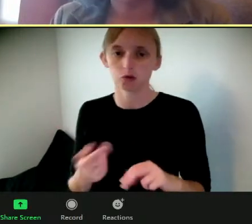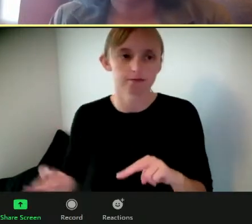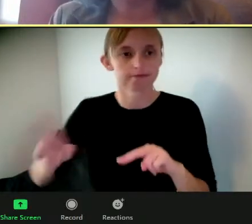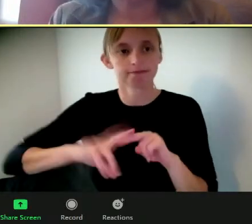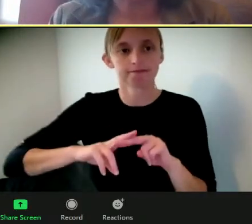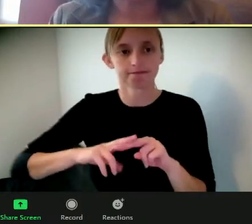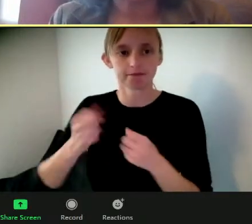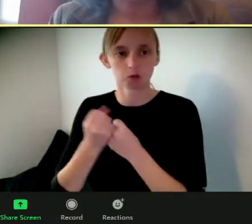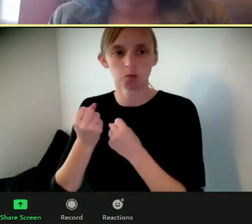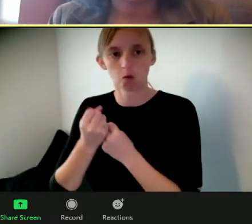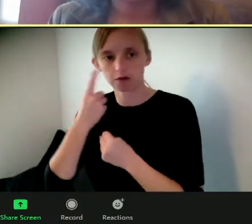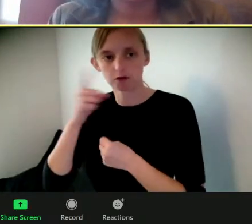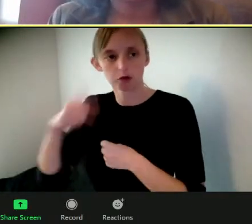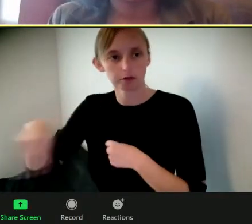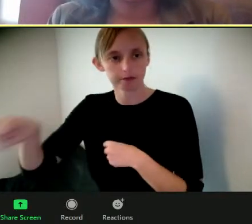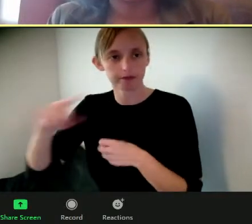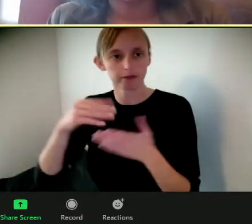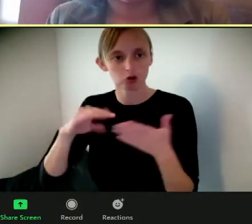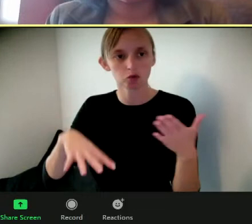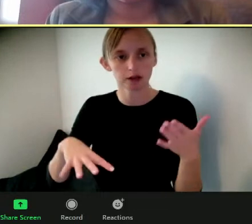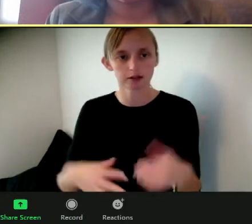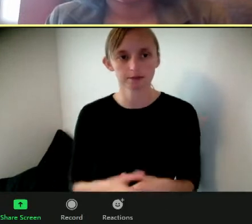organization.